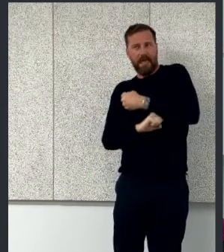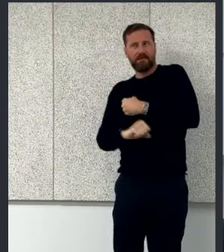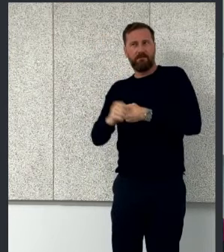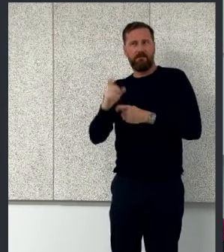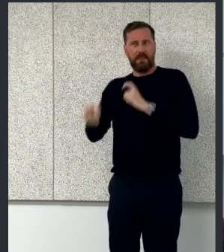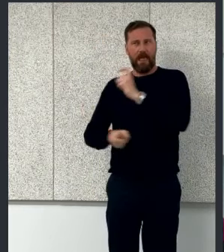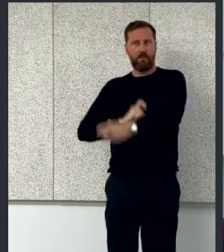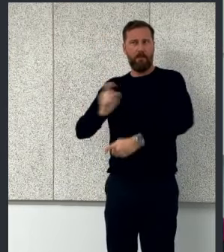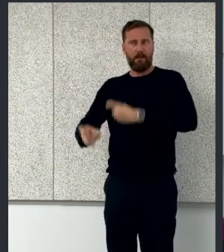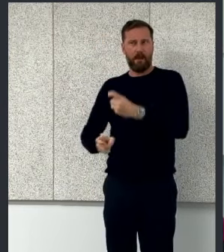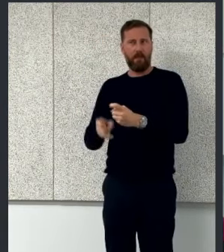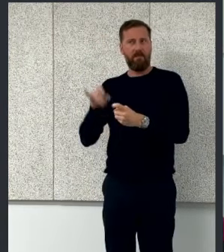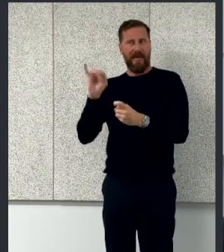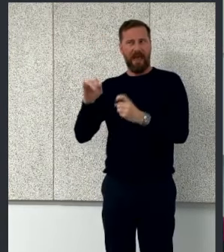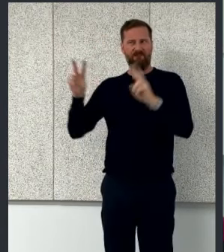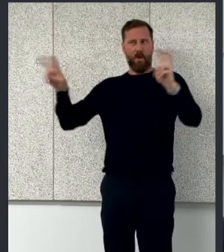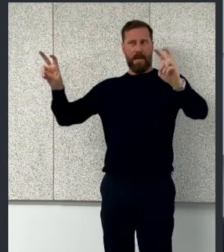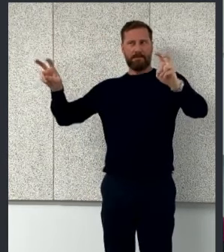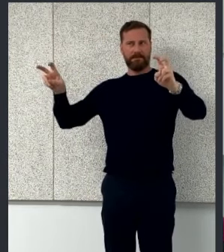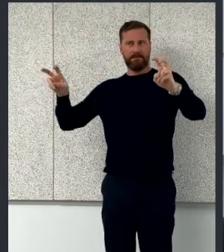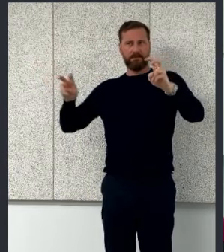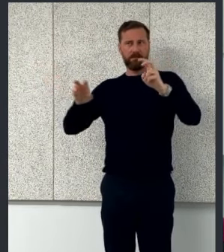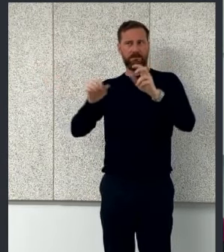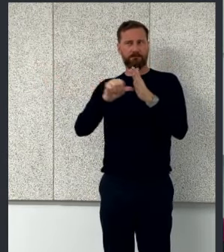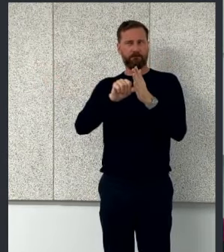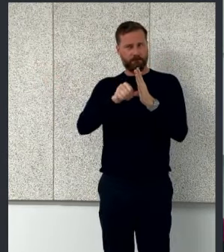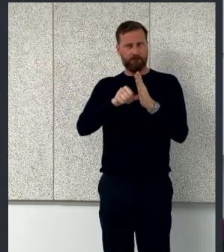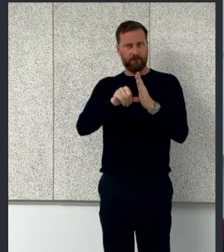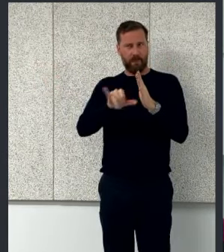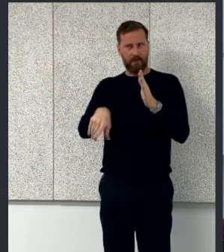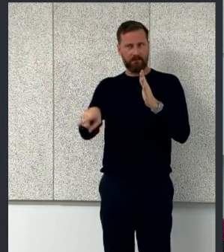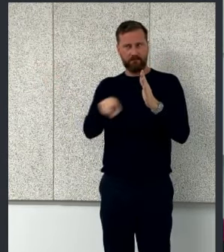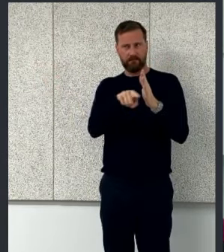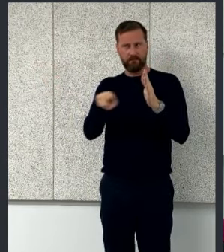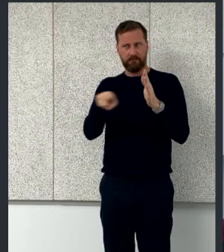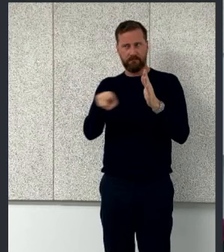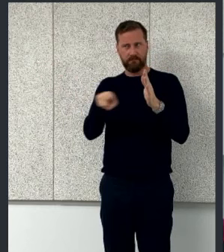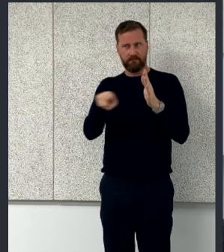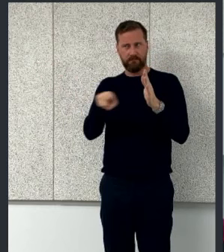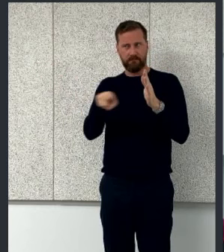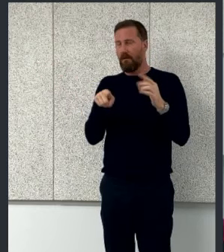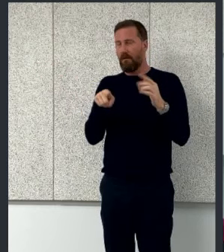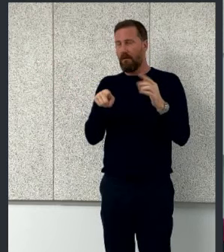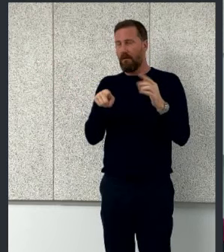think is one that, in my understanding of it,